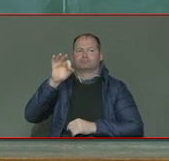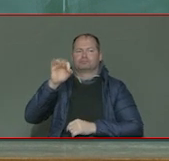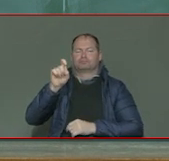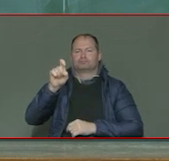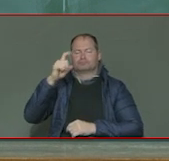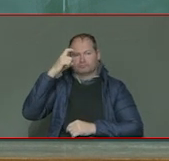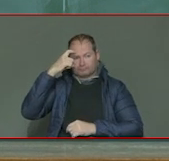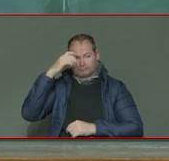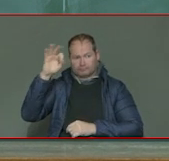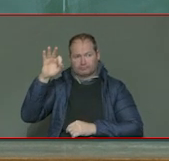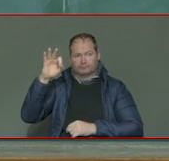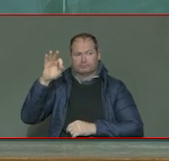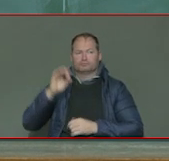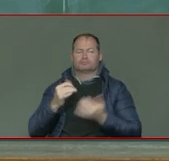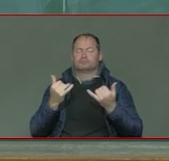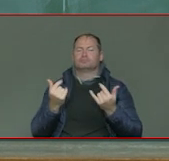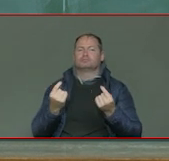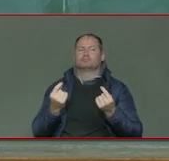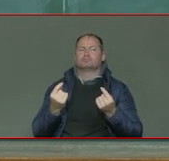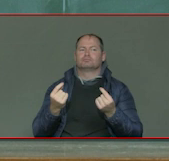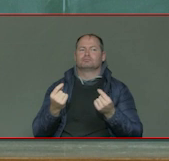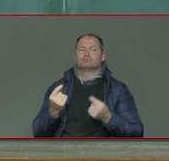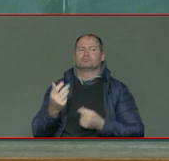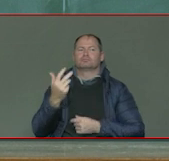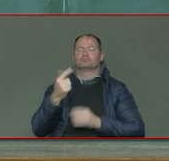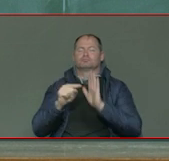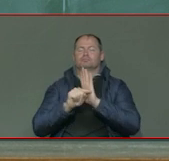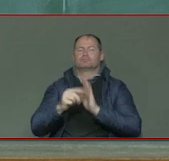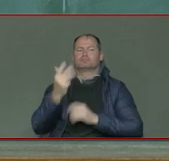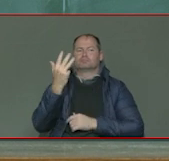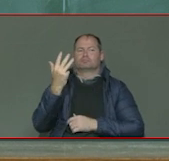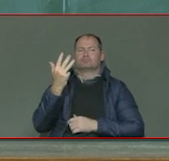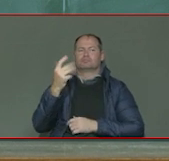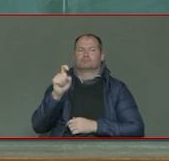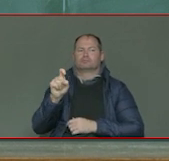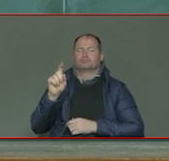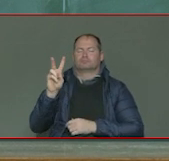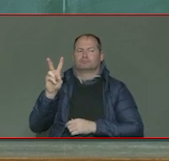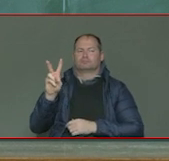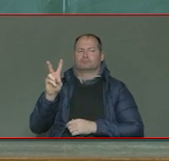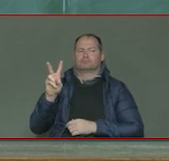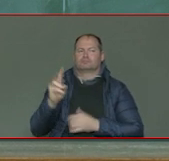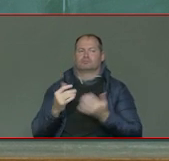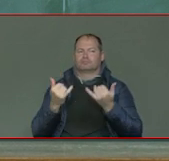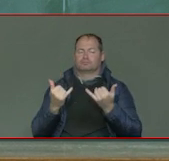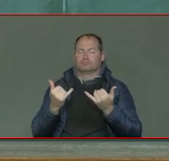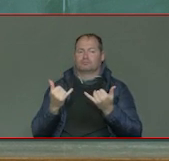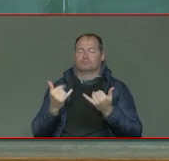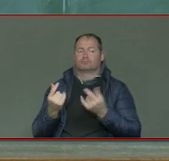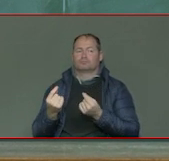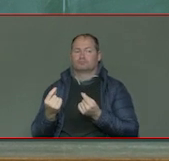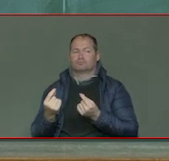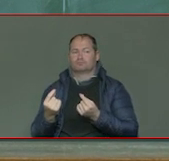Negative 9x to the power of 2. If the exponent is 1, the derivative is the coefficient, so it